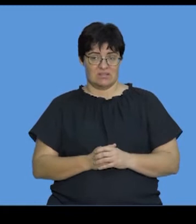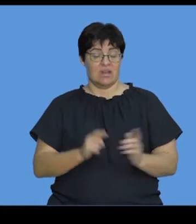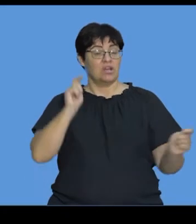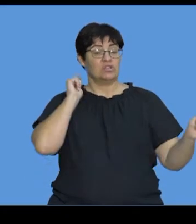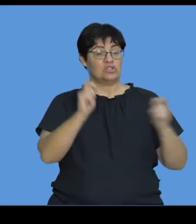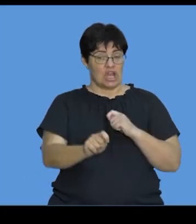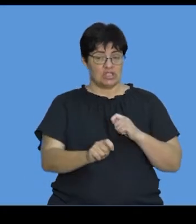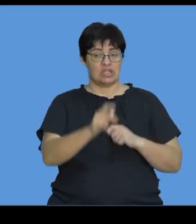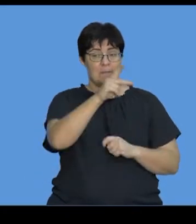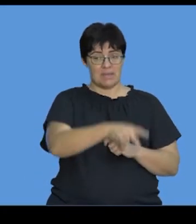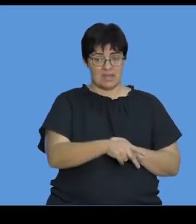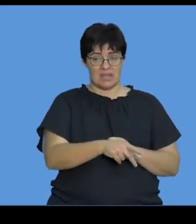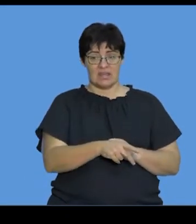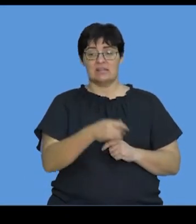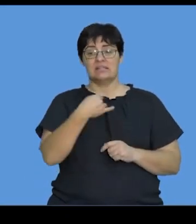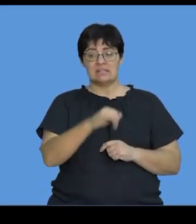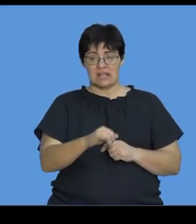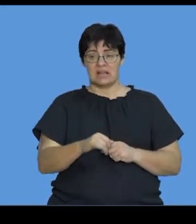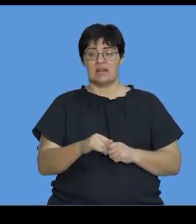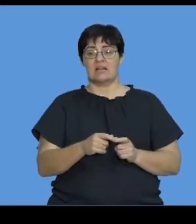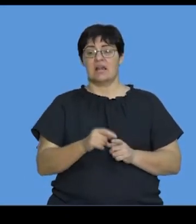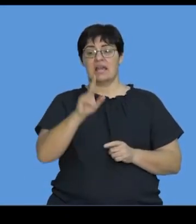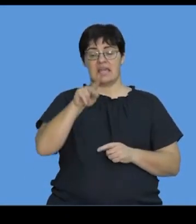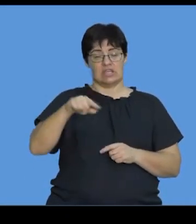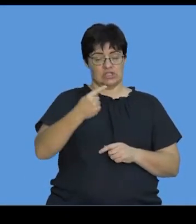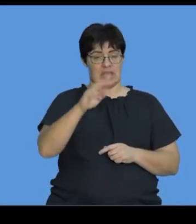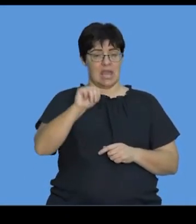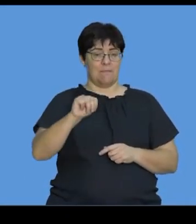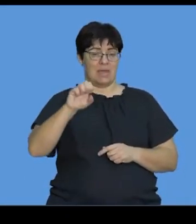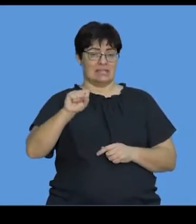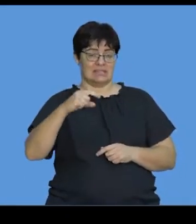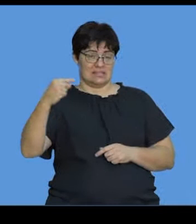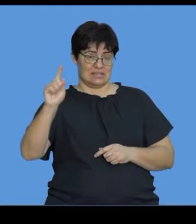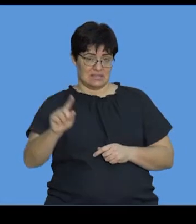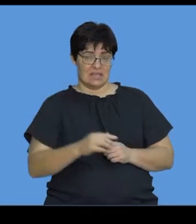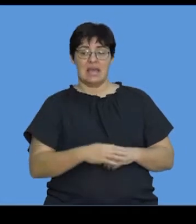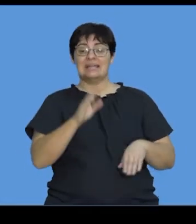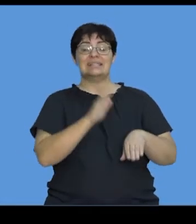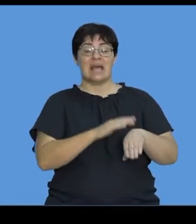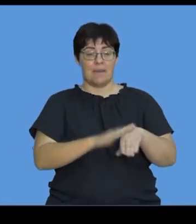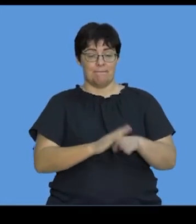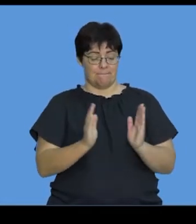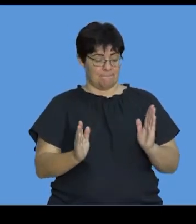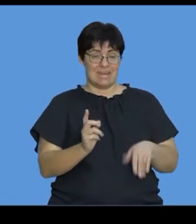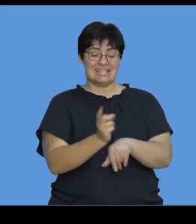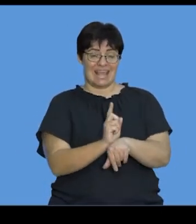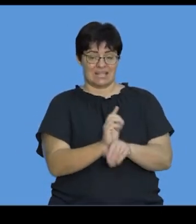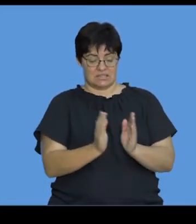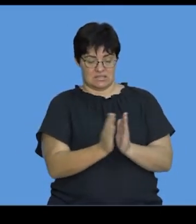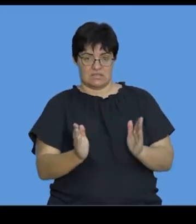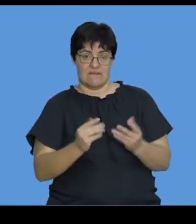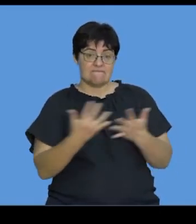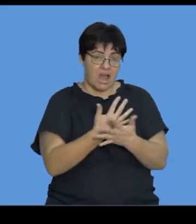Change in momentum, still in kilogram meters per second, and of course time is the time interval in